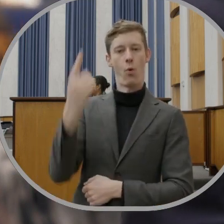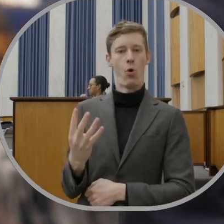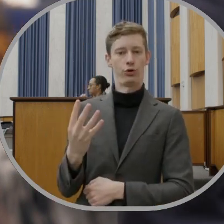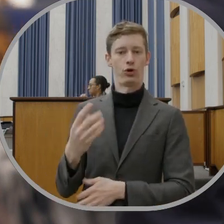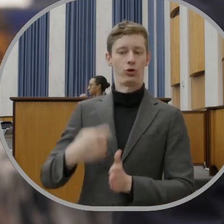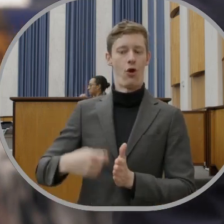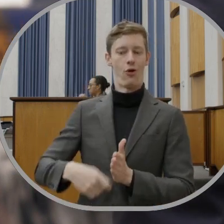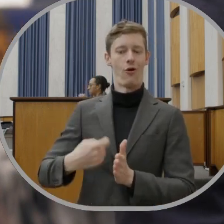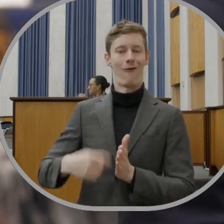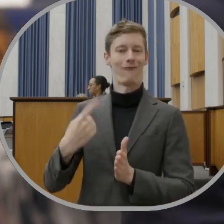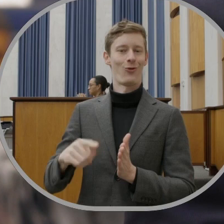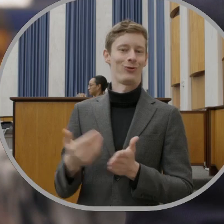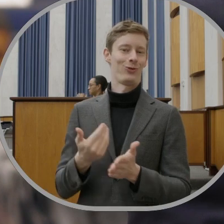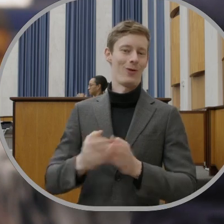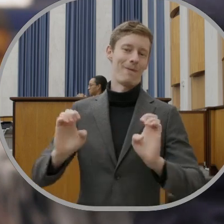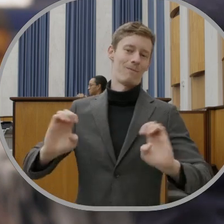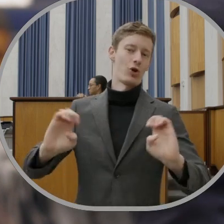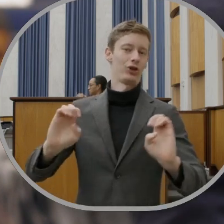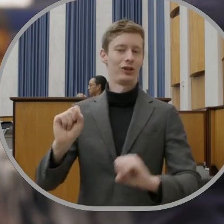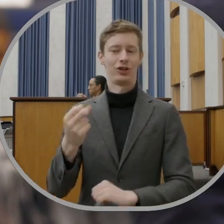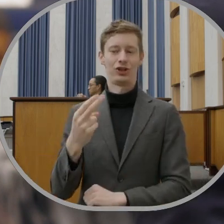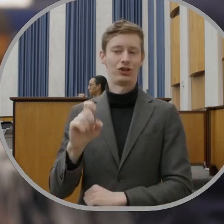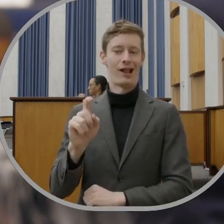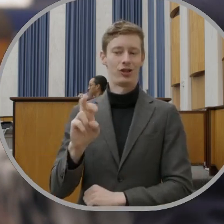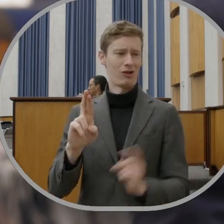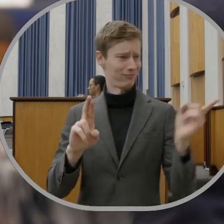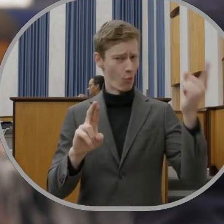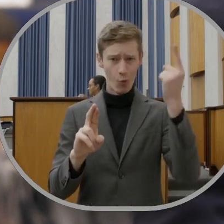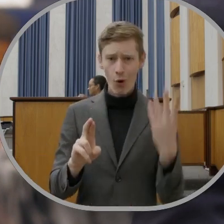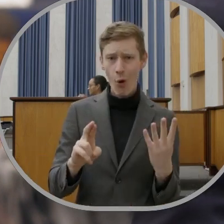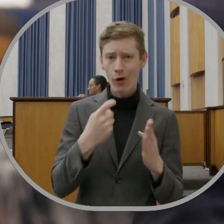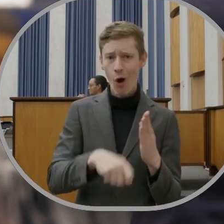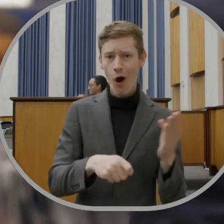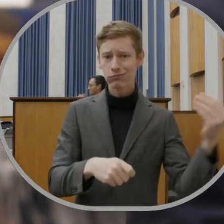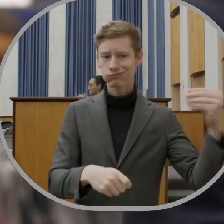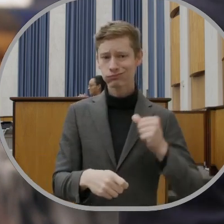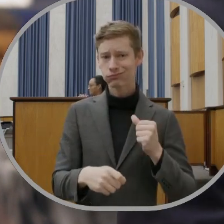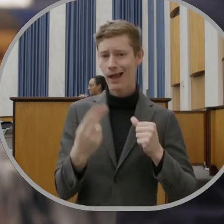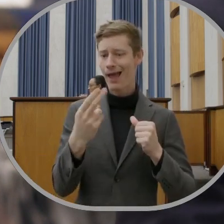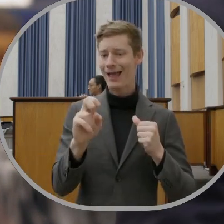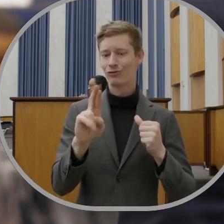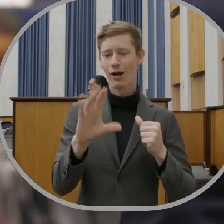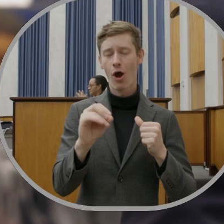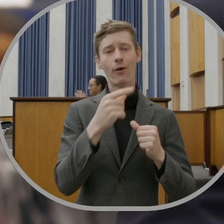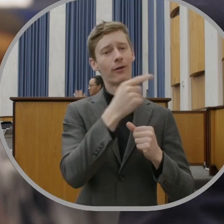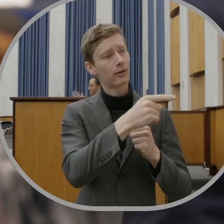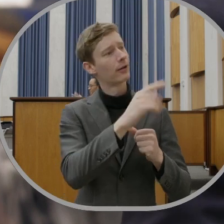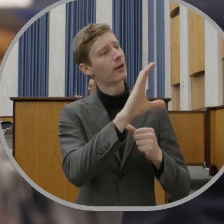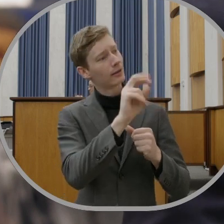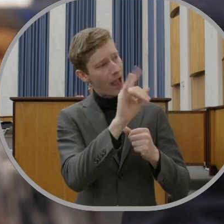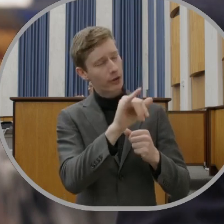new emergency shelters. So, Madam President, let us take a moment to thank Chairman Nelson and County